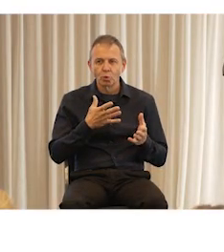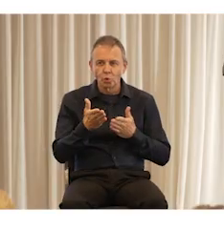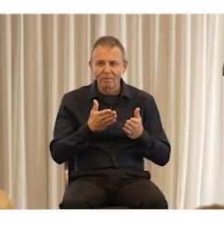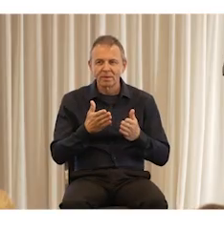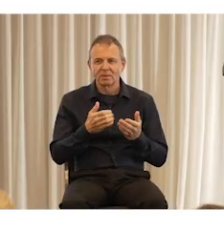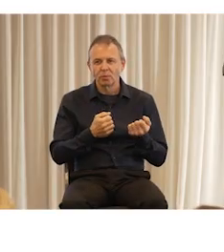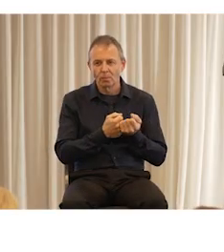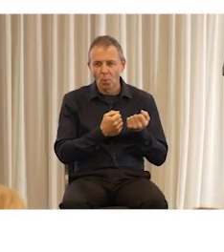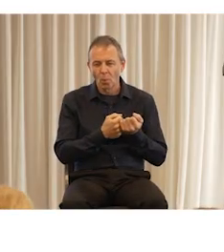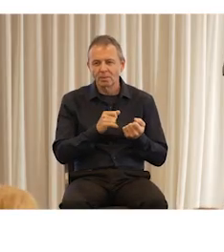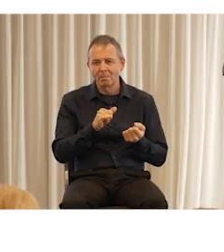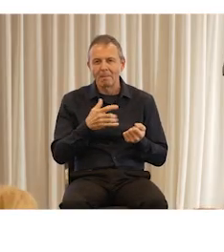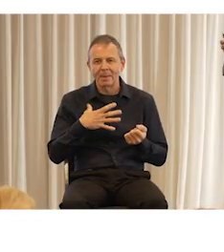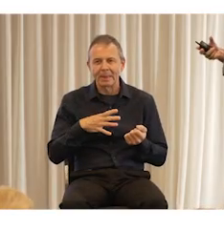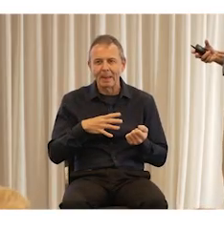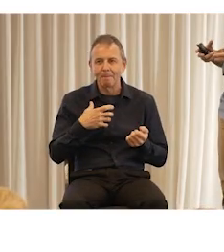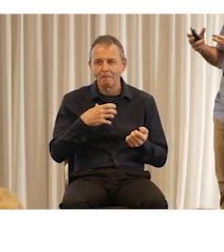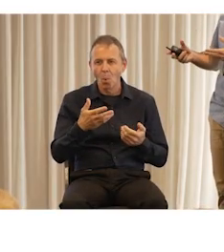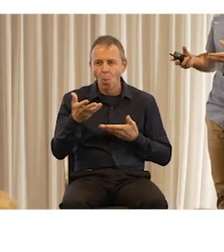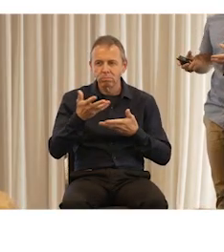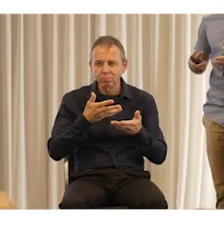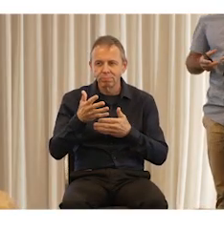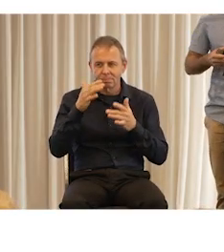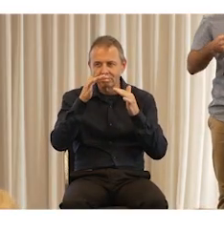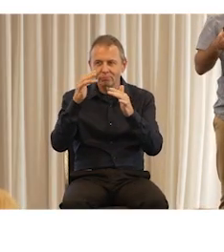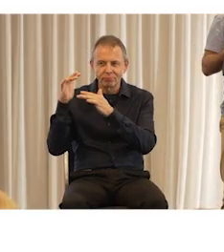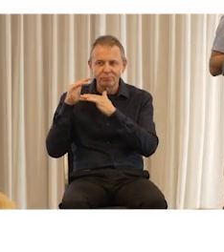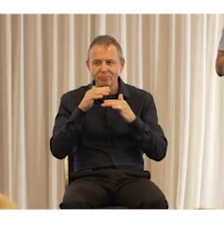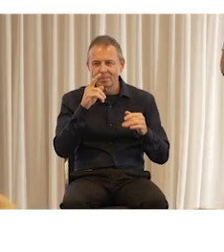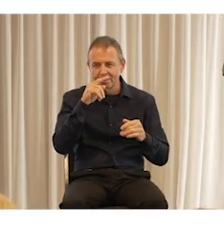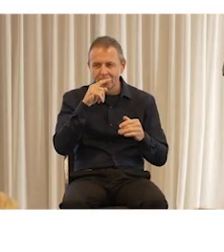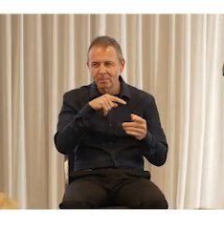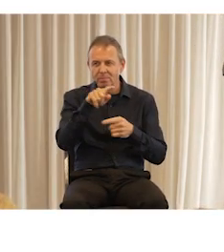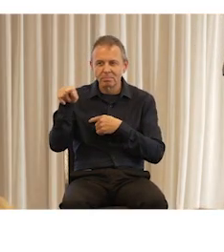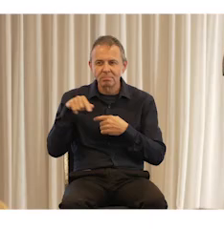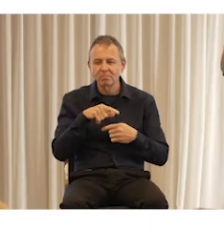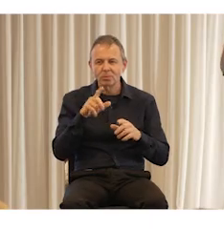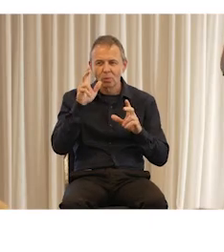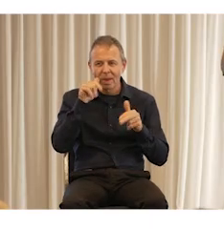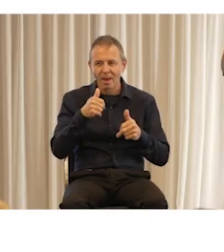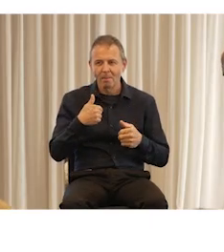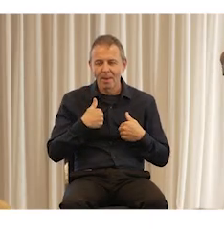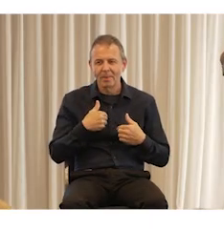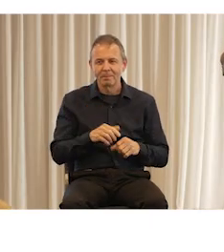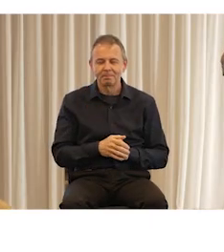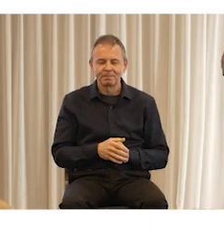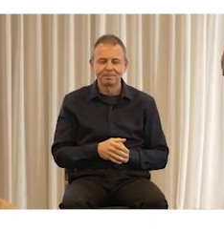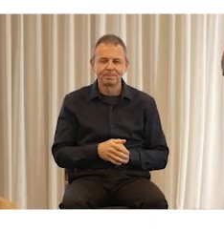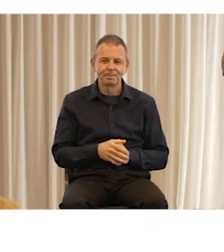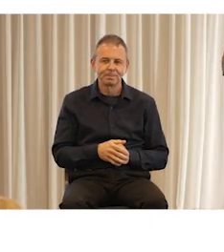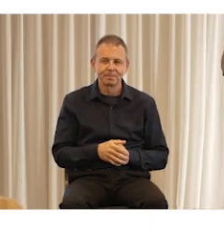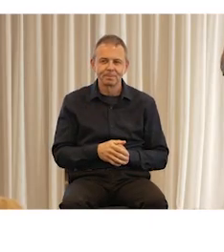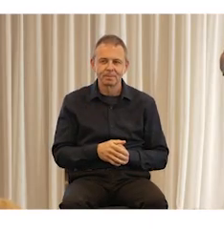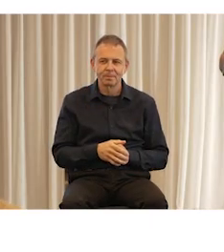rather more people to be around and to be there and to really care. And the increase